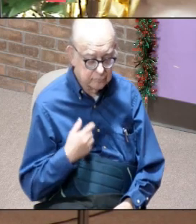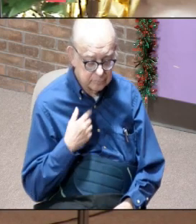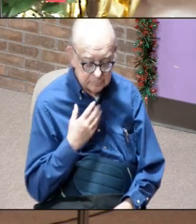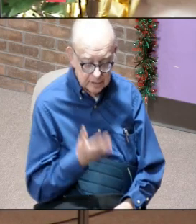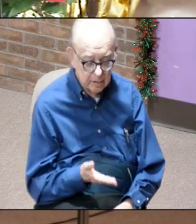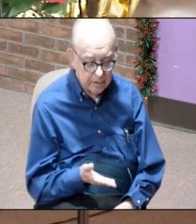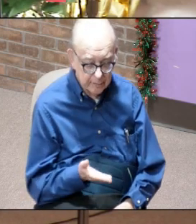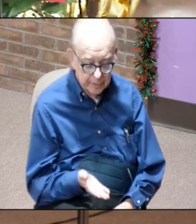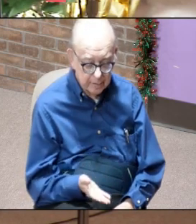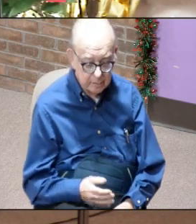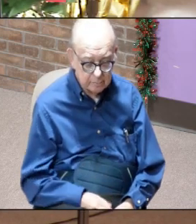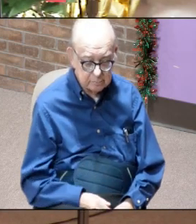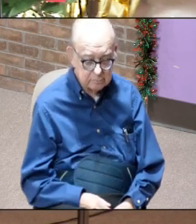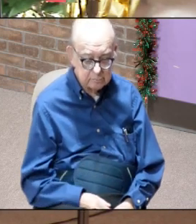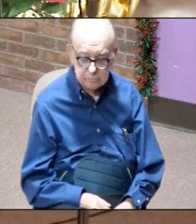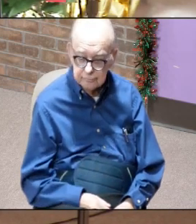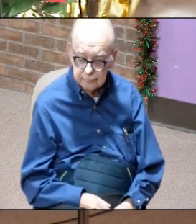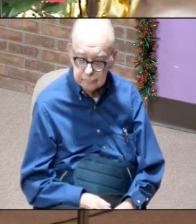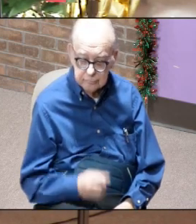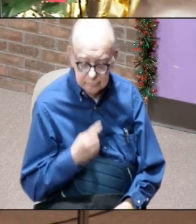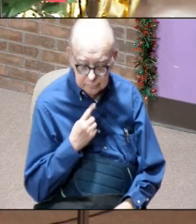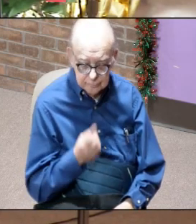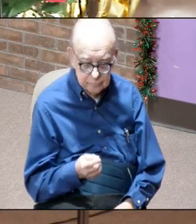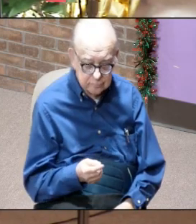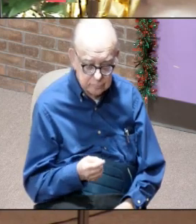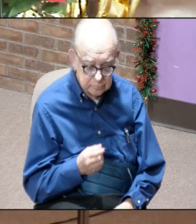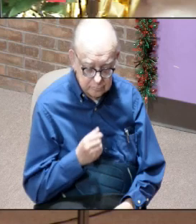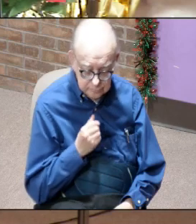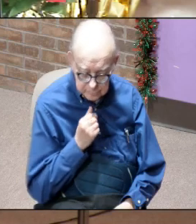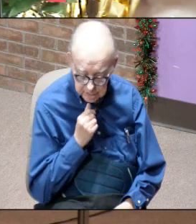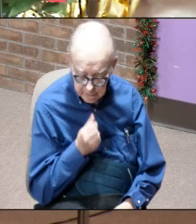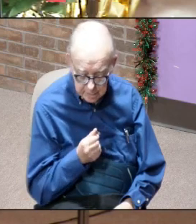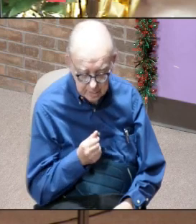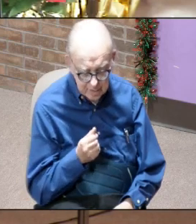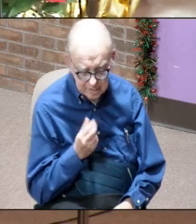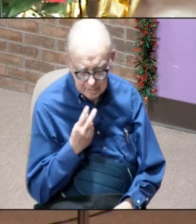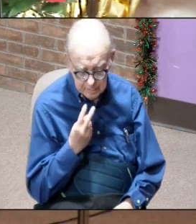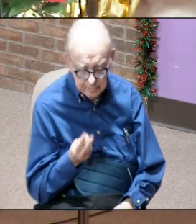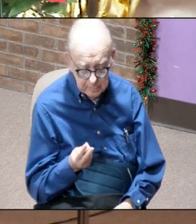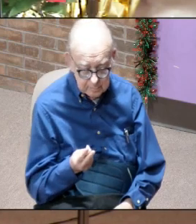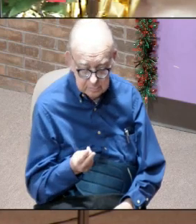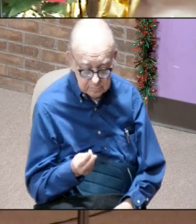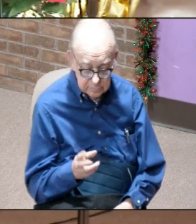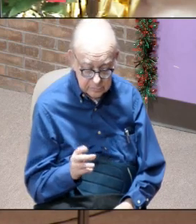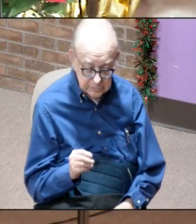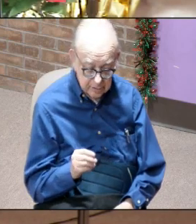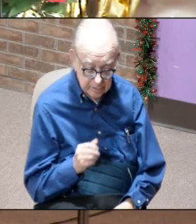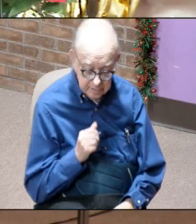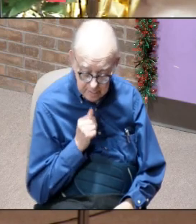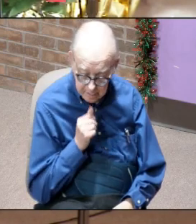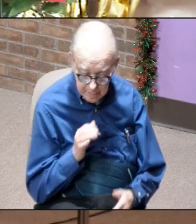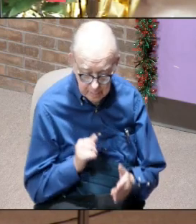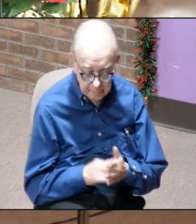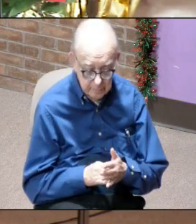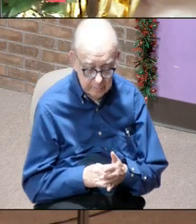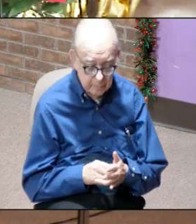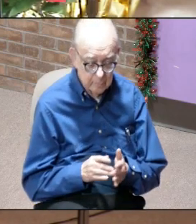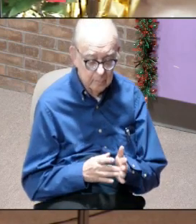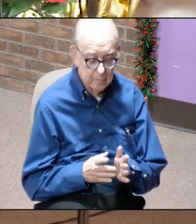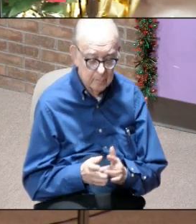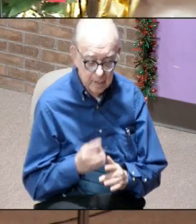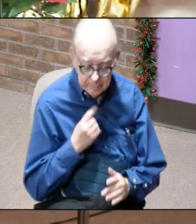there. You say, this is not a good sight. No, it isn't. But this is what he's